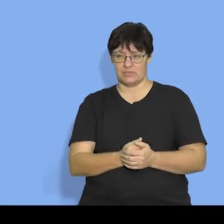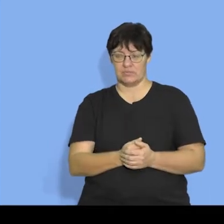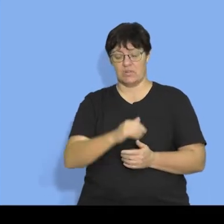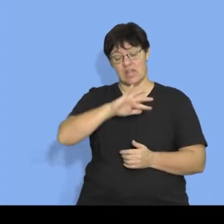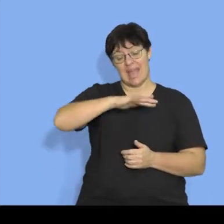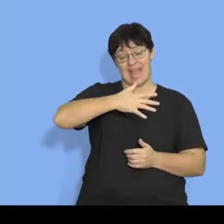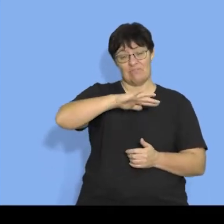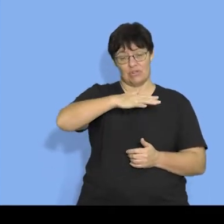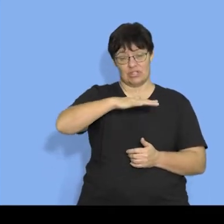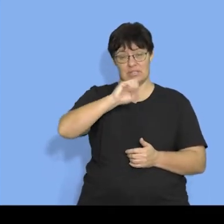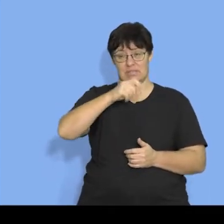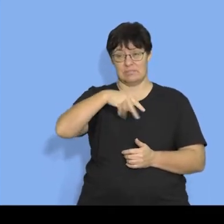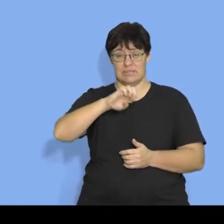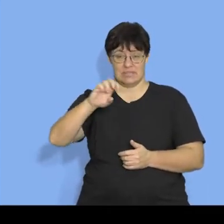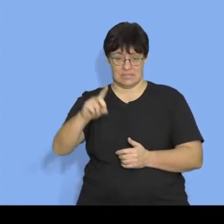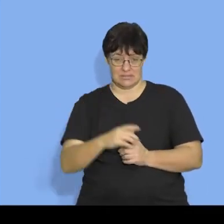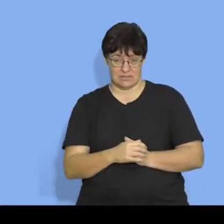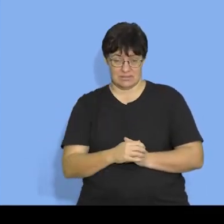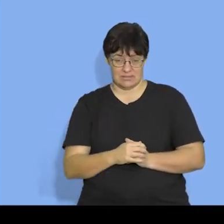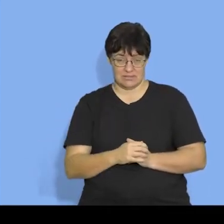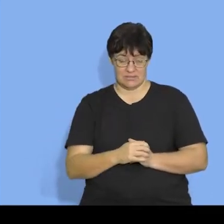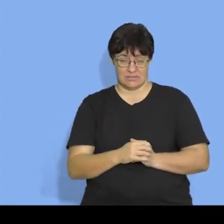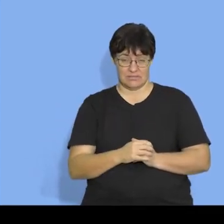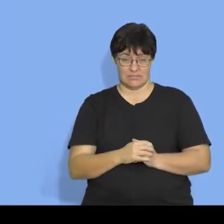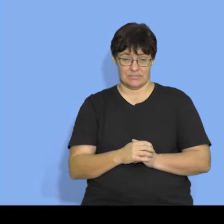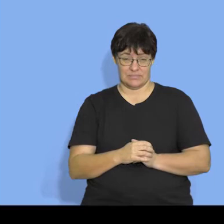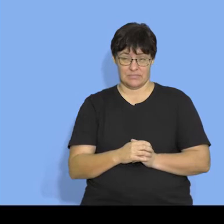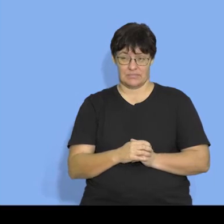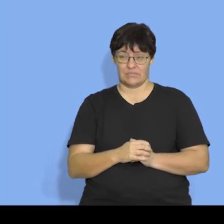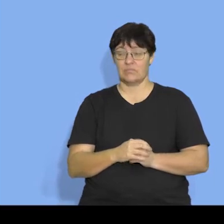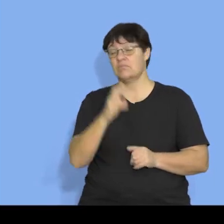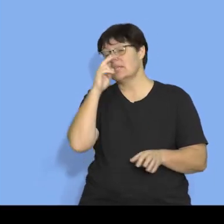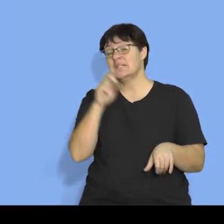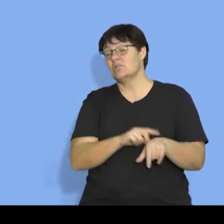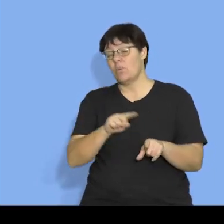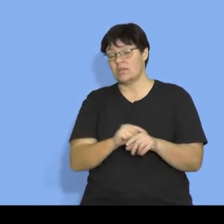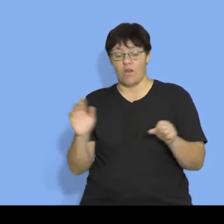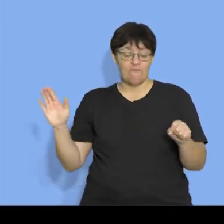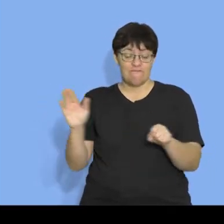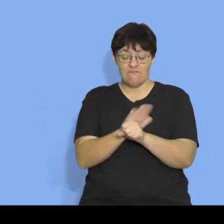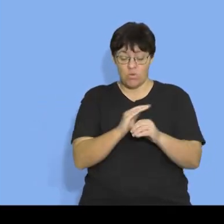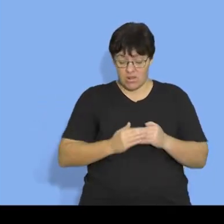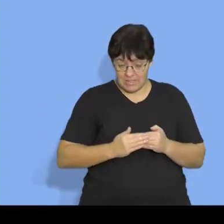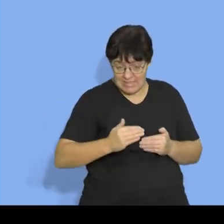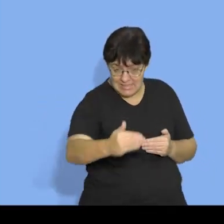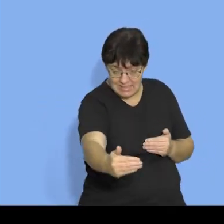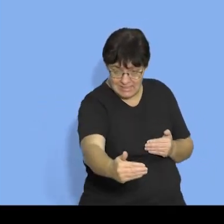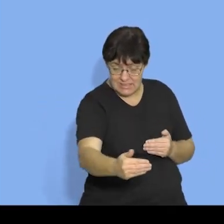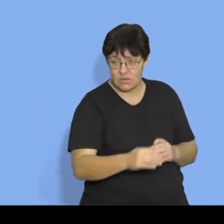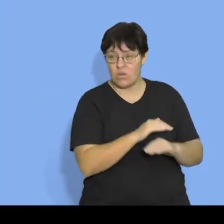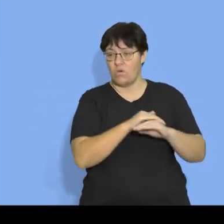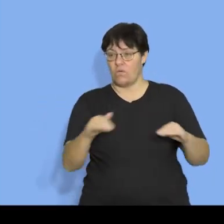changed. Average speed. I need to use